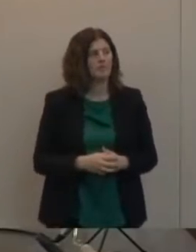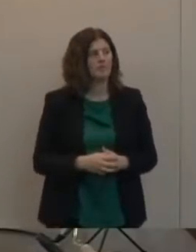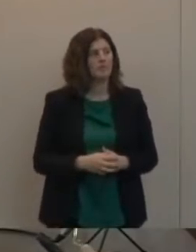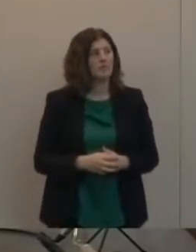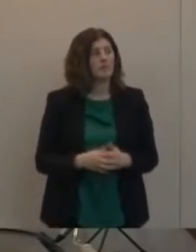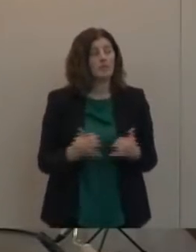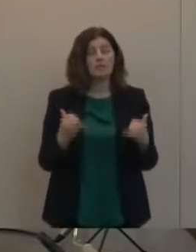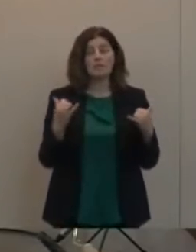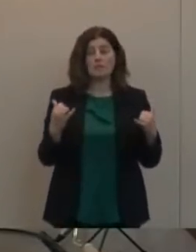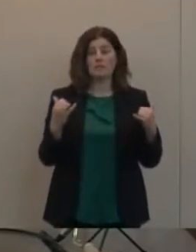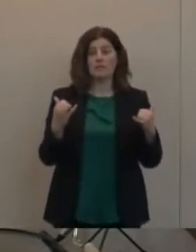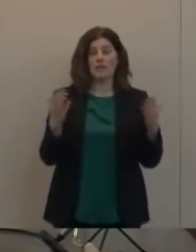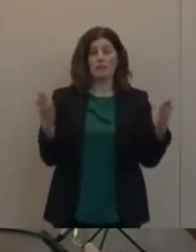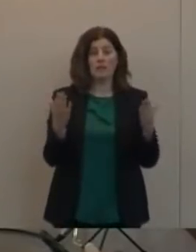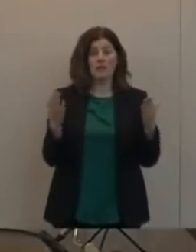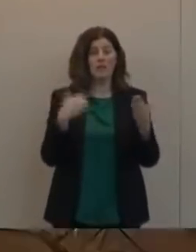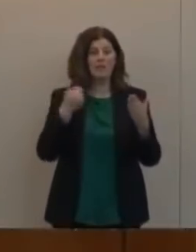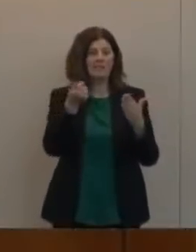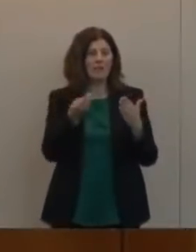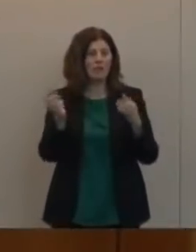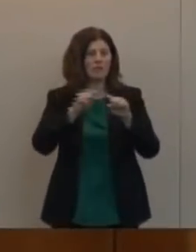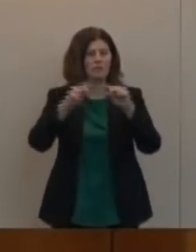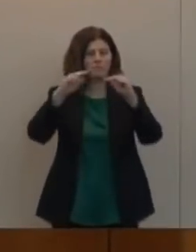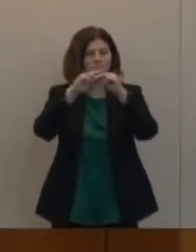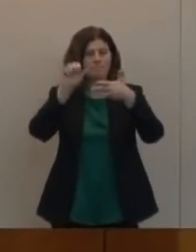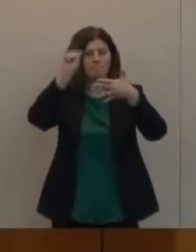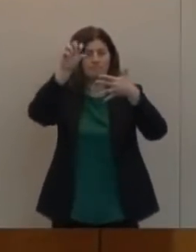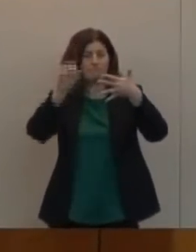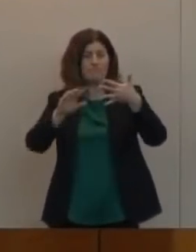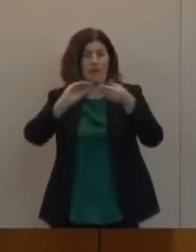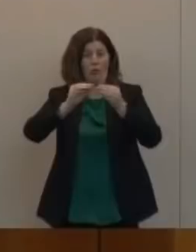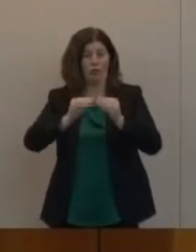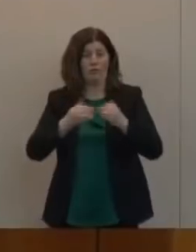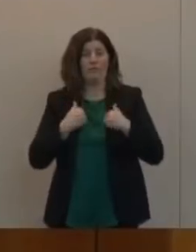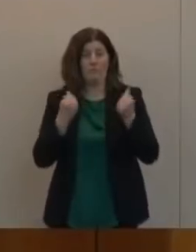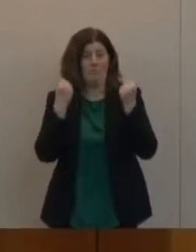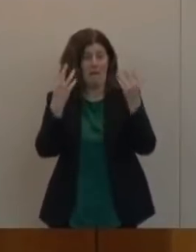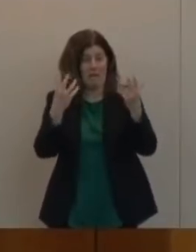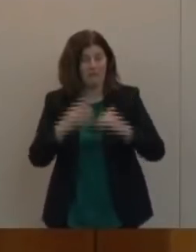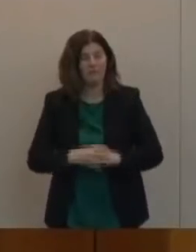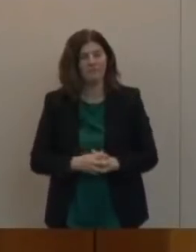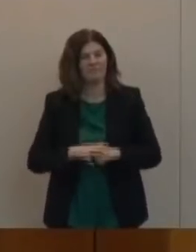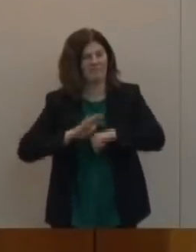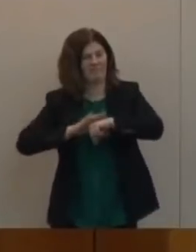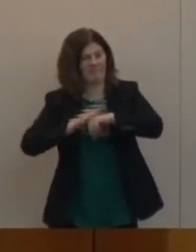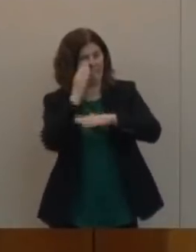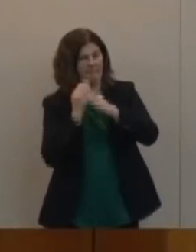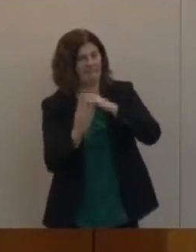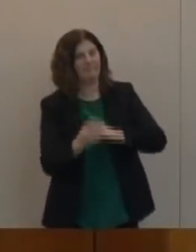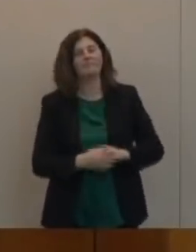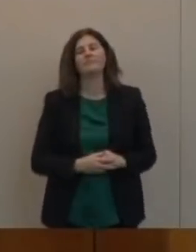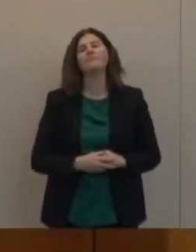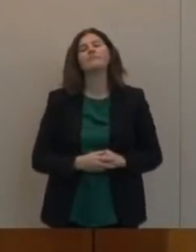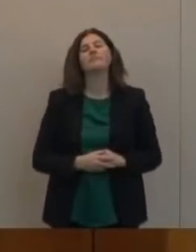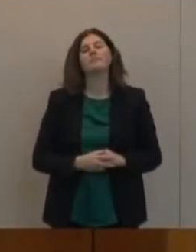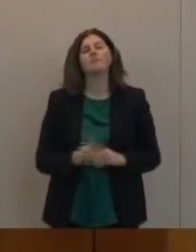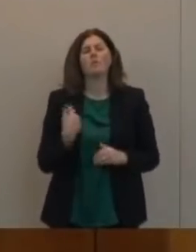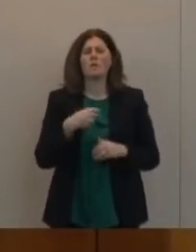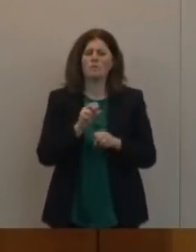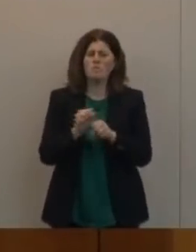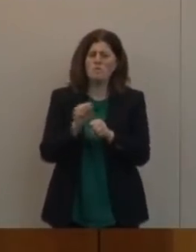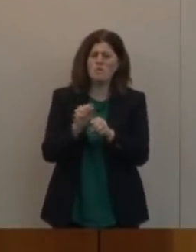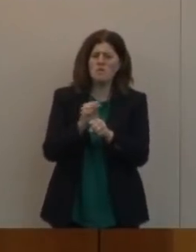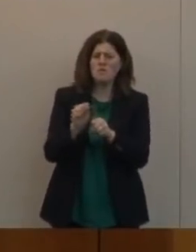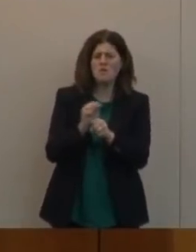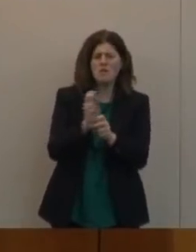go through another series of slides. They have a lot of data on them. And we are working hard,